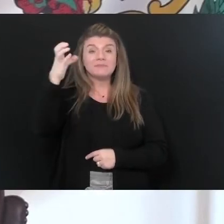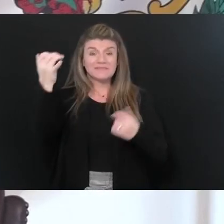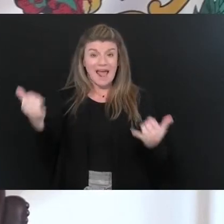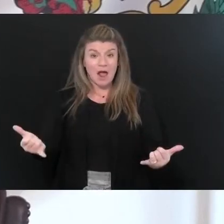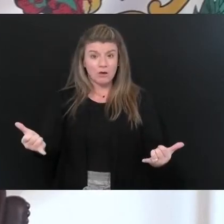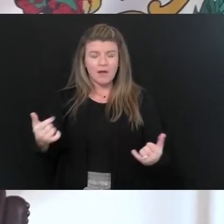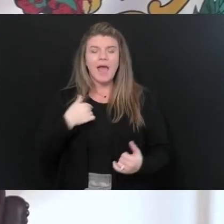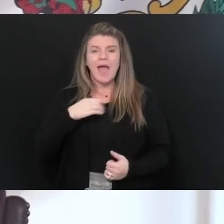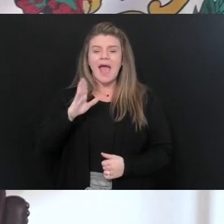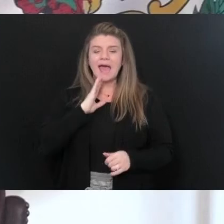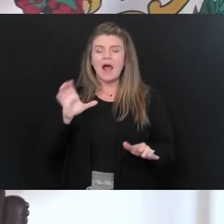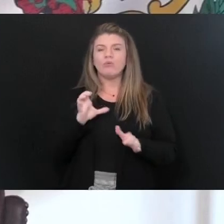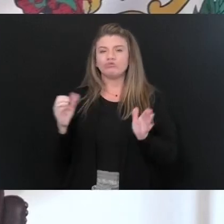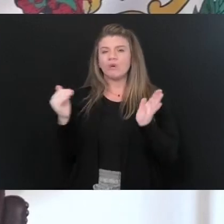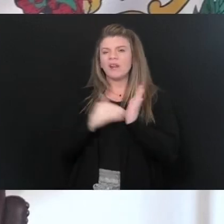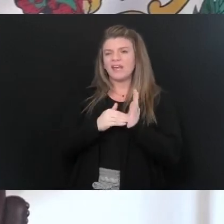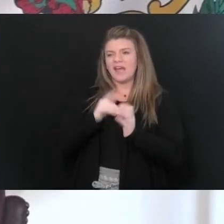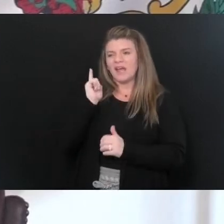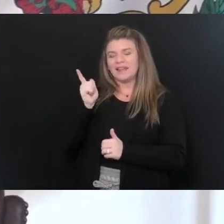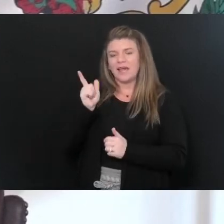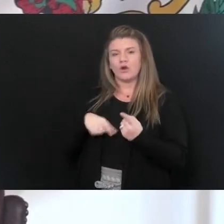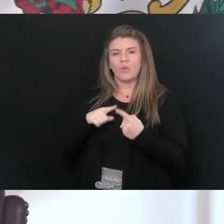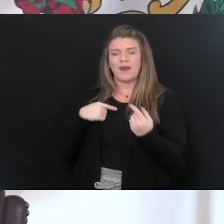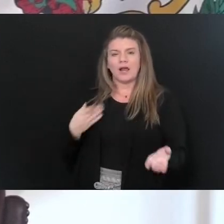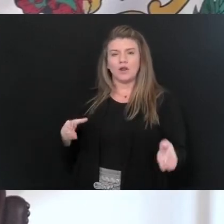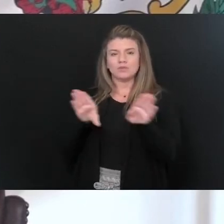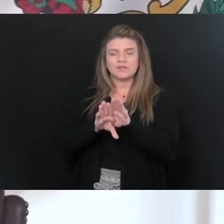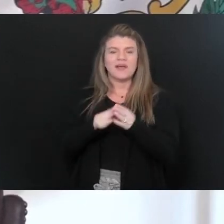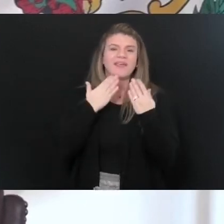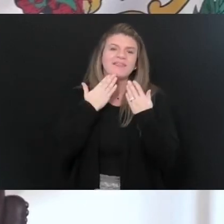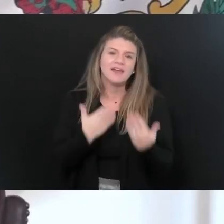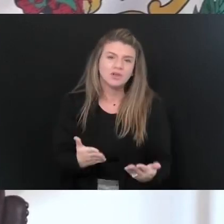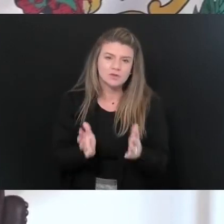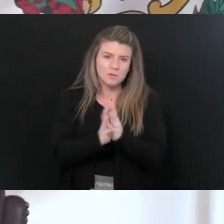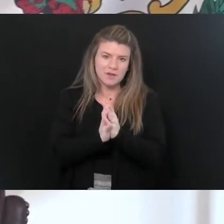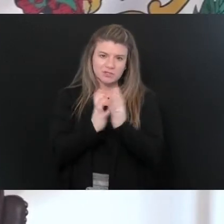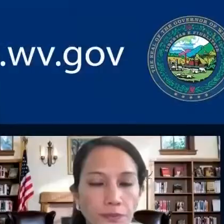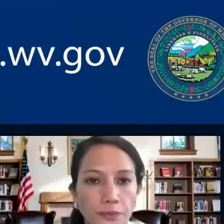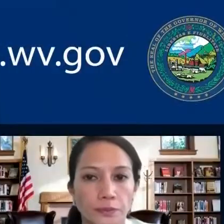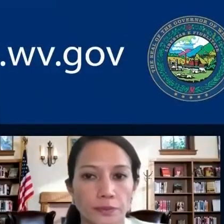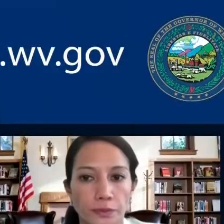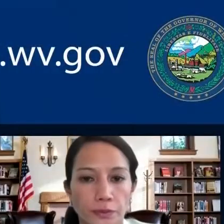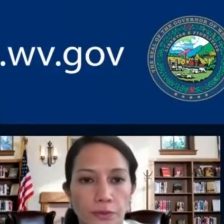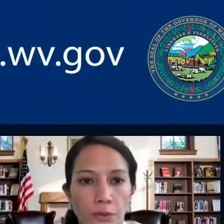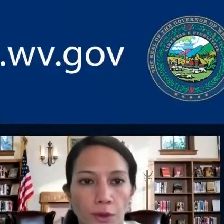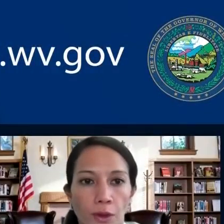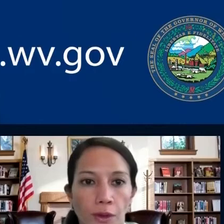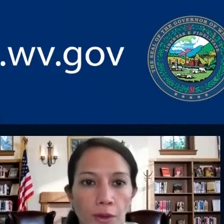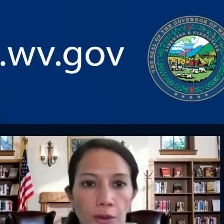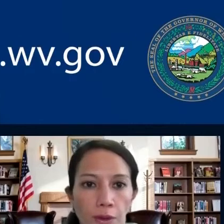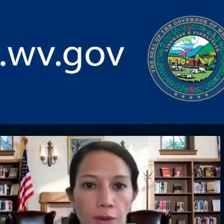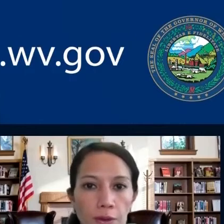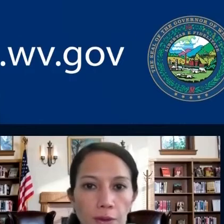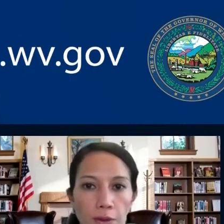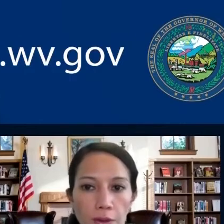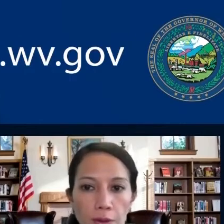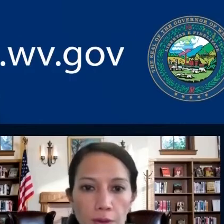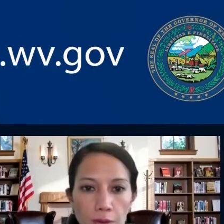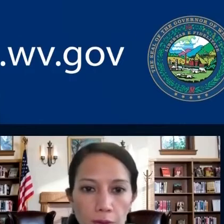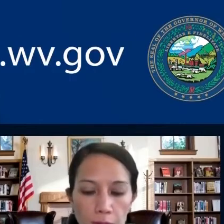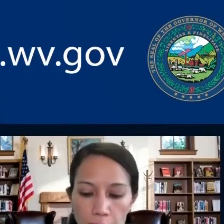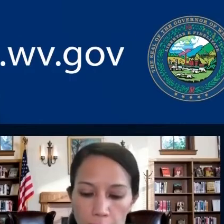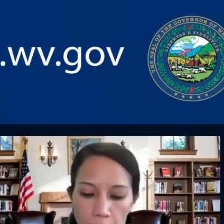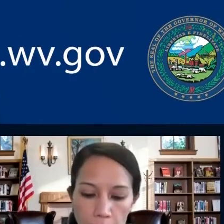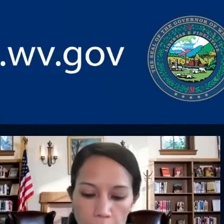I'll wish you another Merry Christmas as I close. But thank you so much. Thank you, Governor. Let's now go to Major General Hoyer with the West